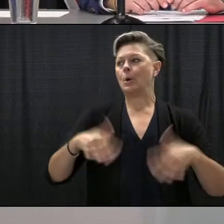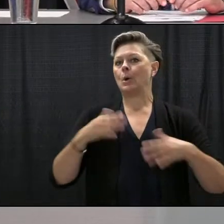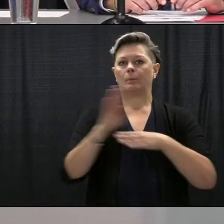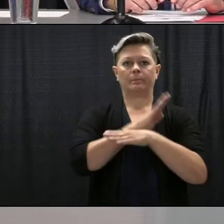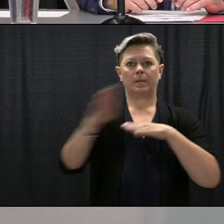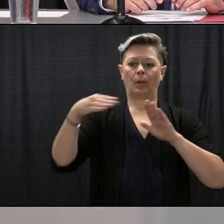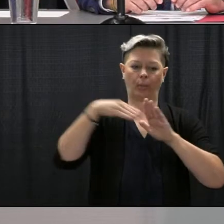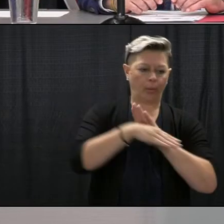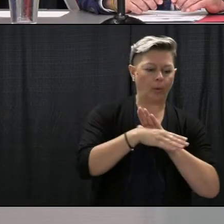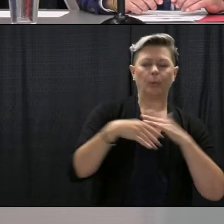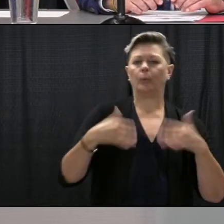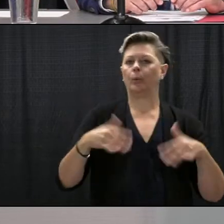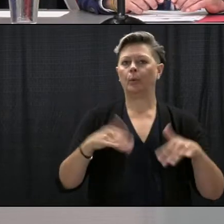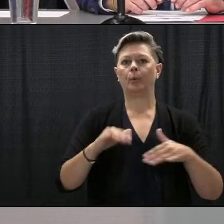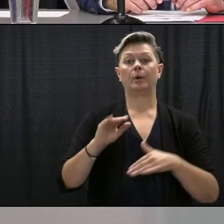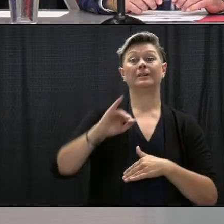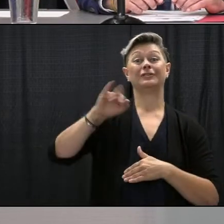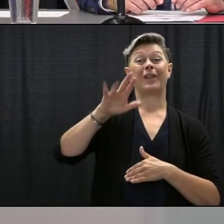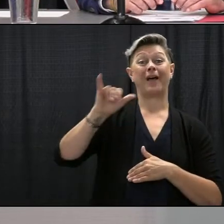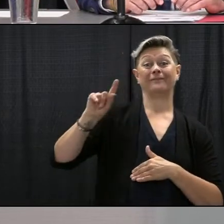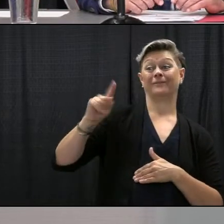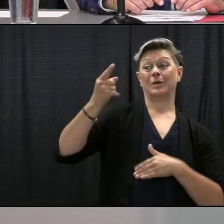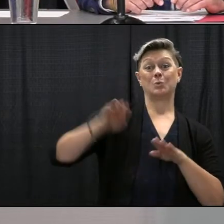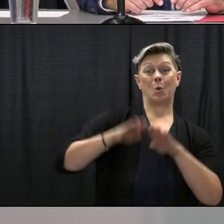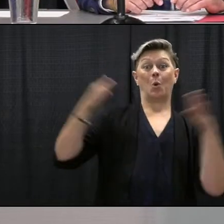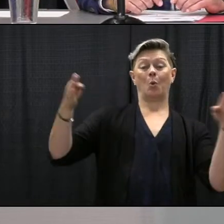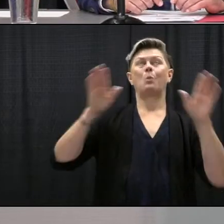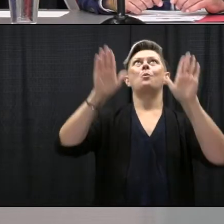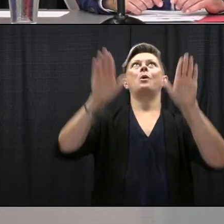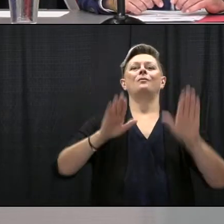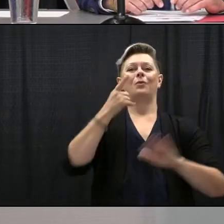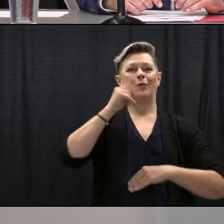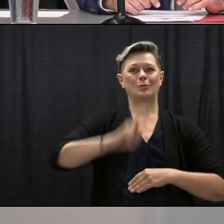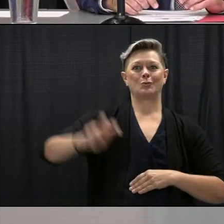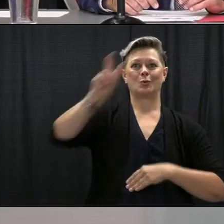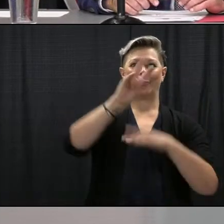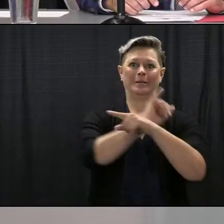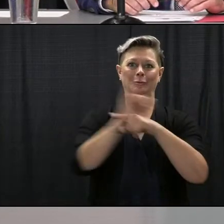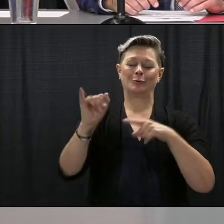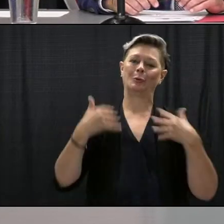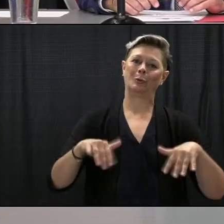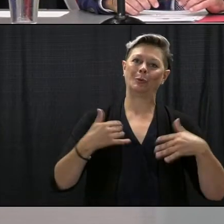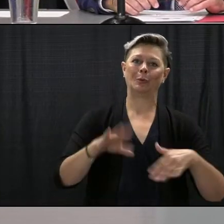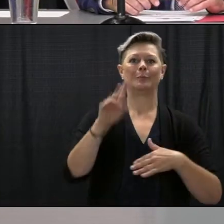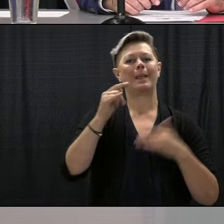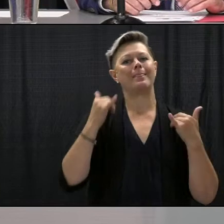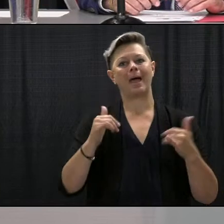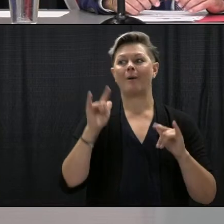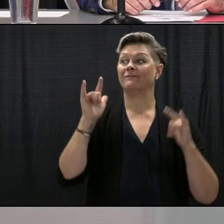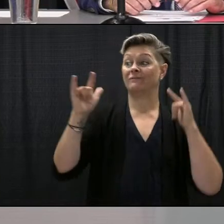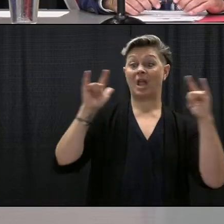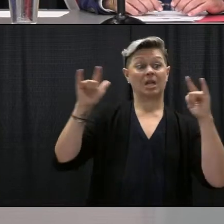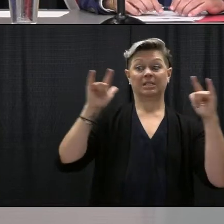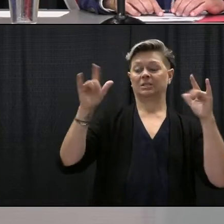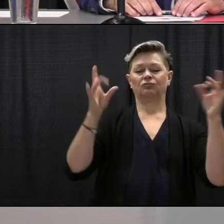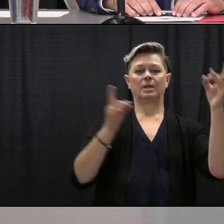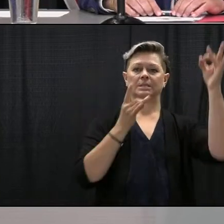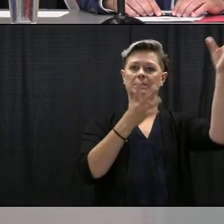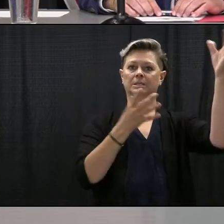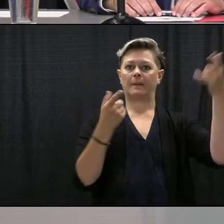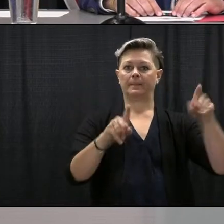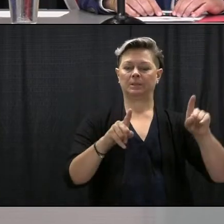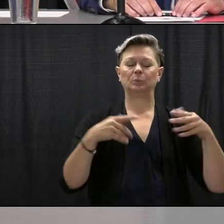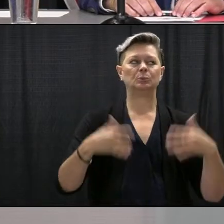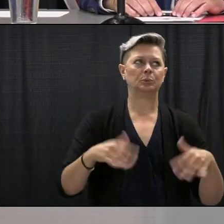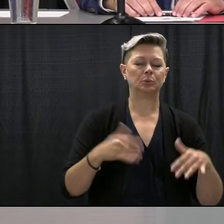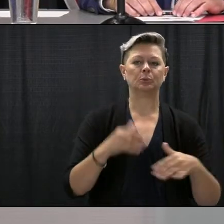up on the 1st of July has been a big boost for our province's tourism. But we're looking at flight prices, and I know that about a couple of months ago, you had